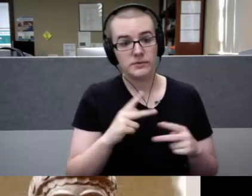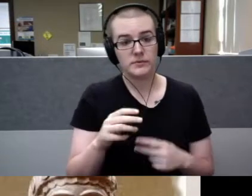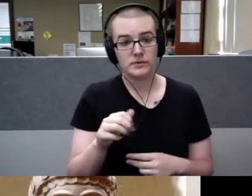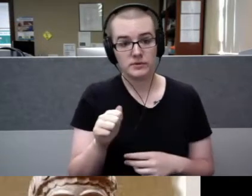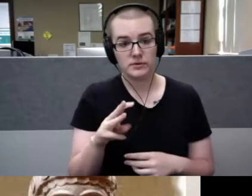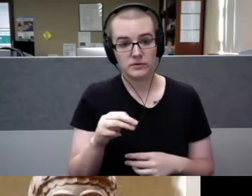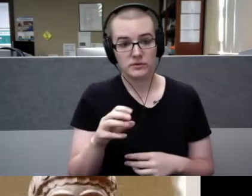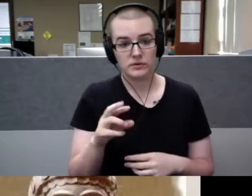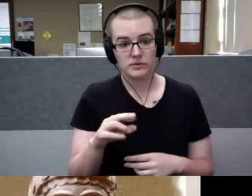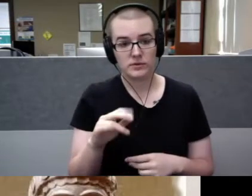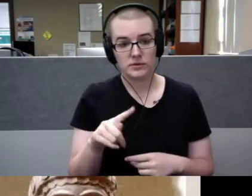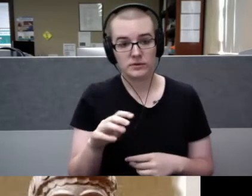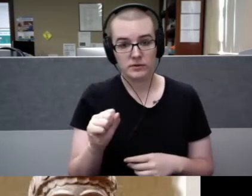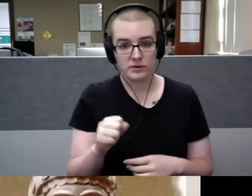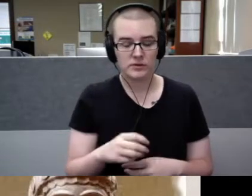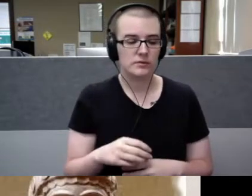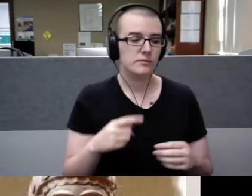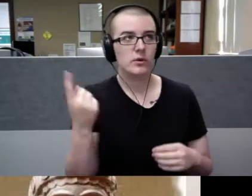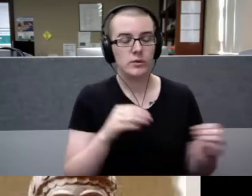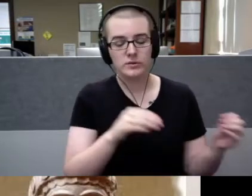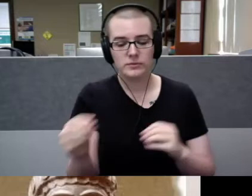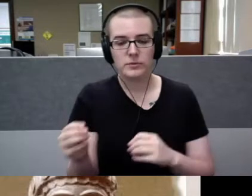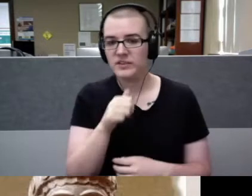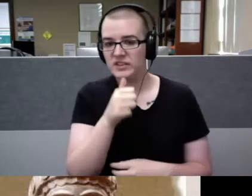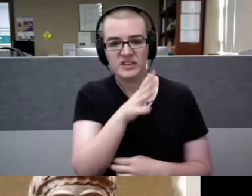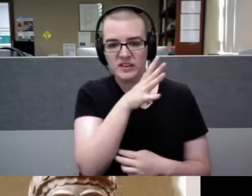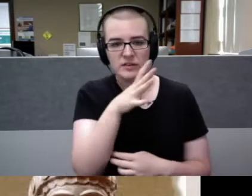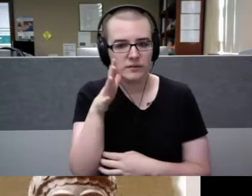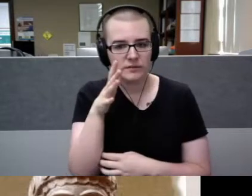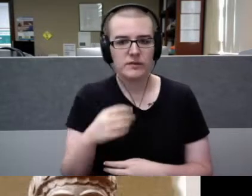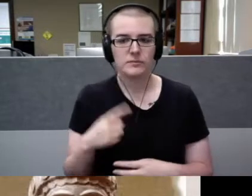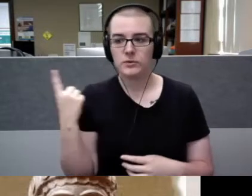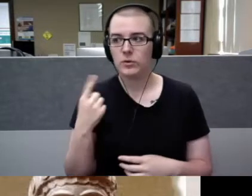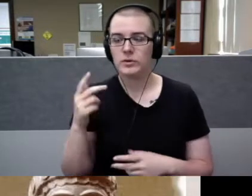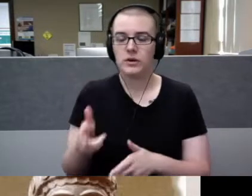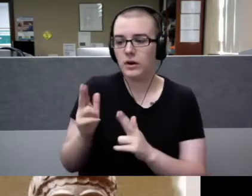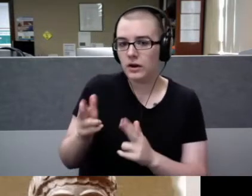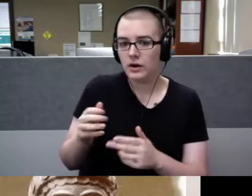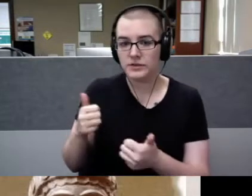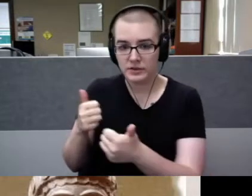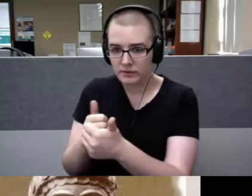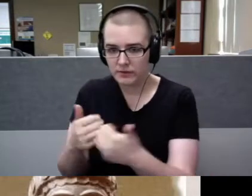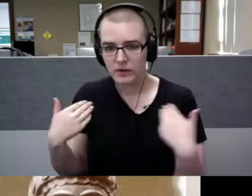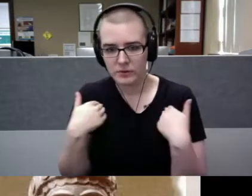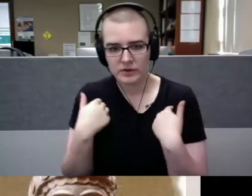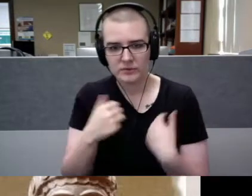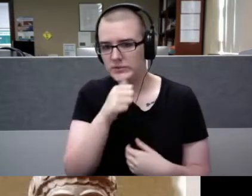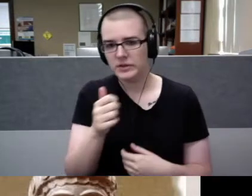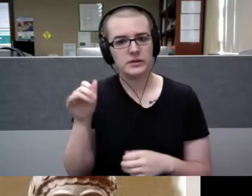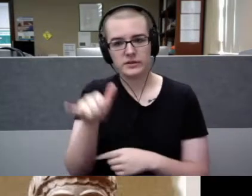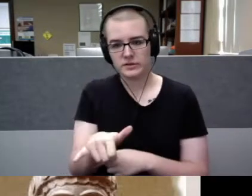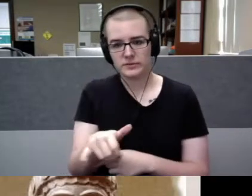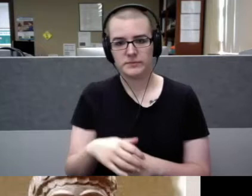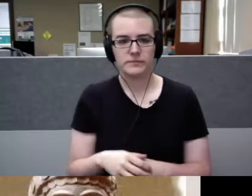farmers. They did not create permanent dwellings. Now, as the Babylonian Empire was